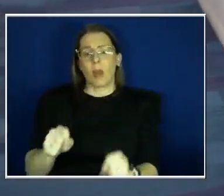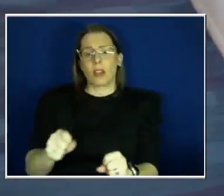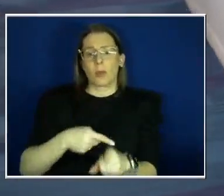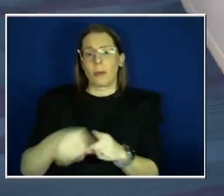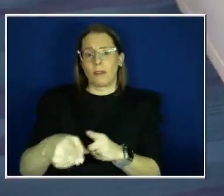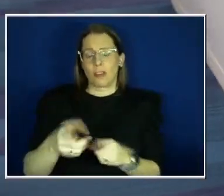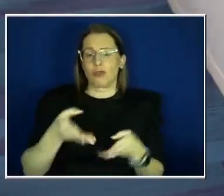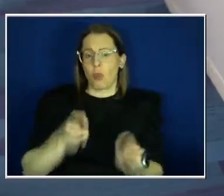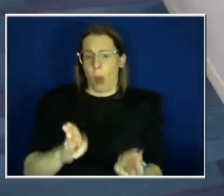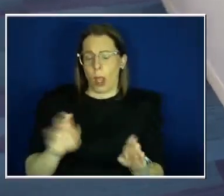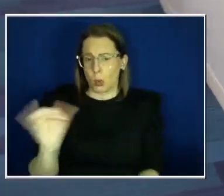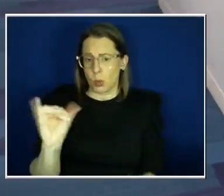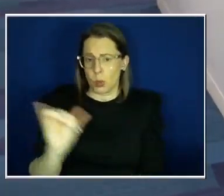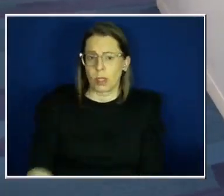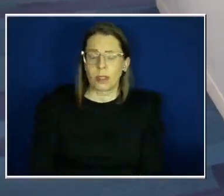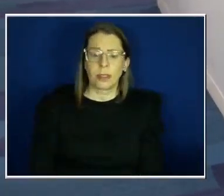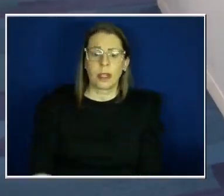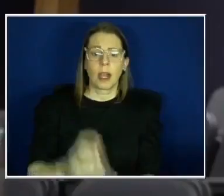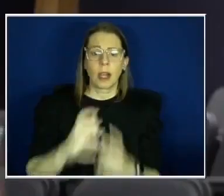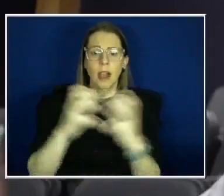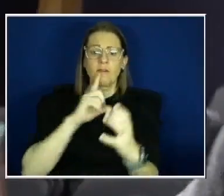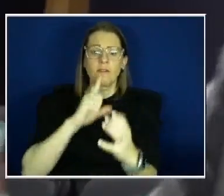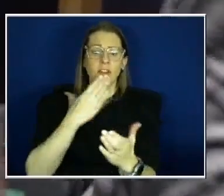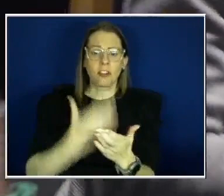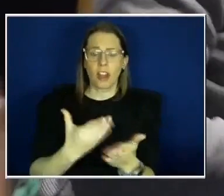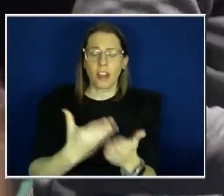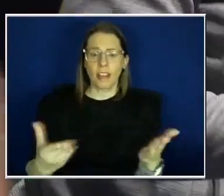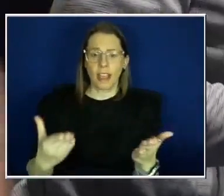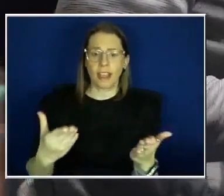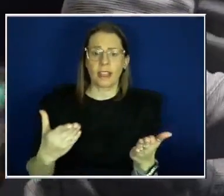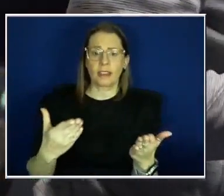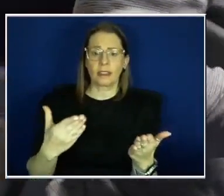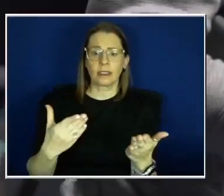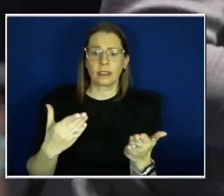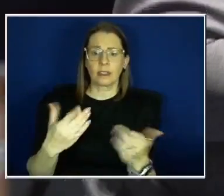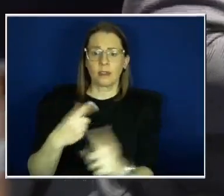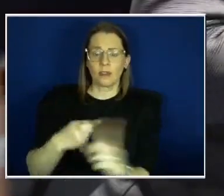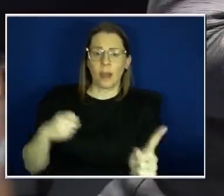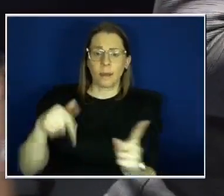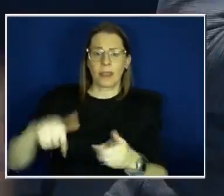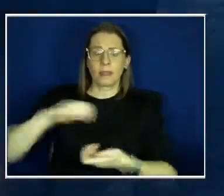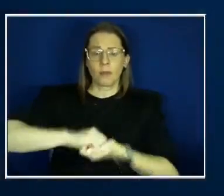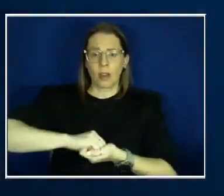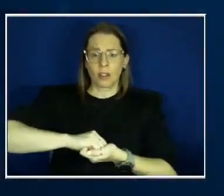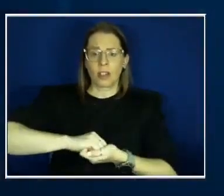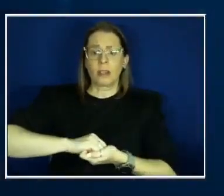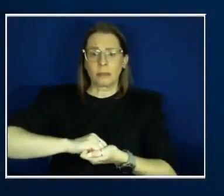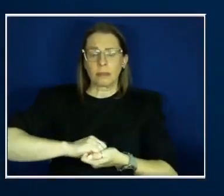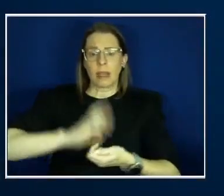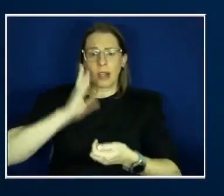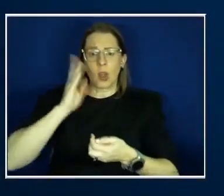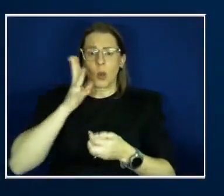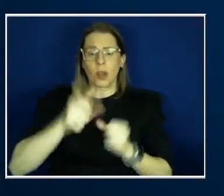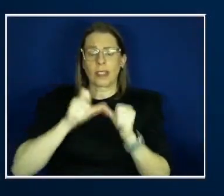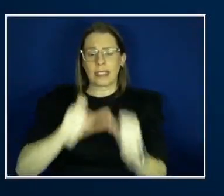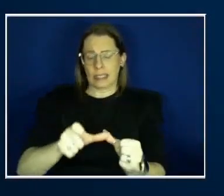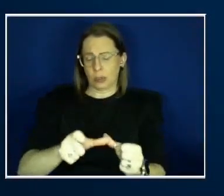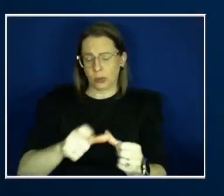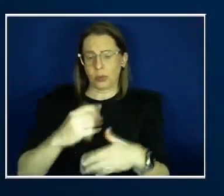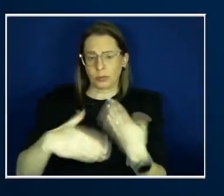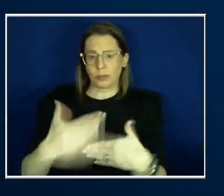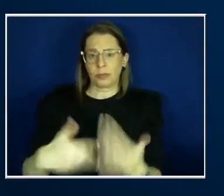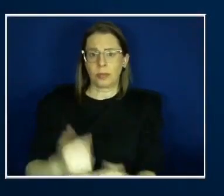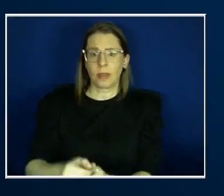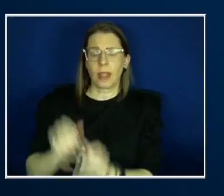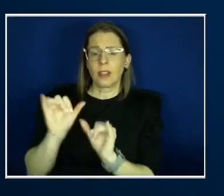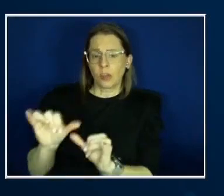So there's a lot of really good things that have come from this partnership, and I know will continue to. All right, Danny, stay put because we're going to hear more about your athletic background.